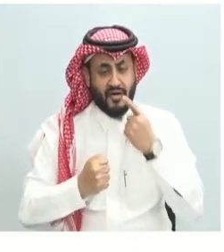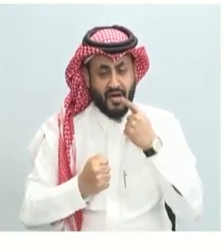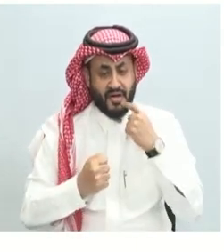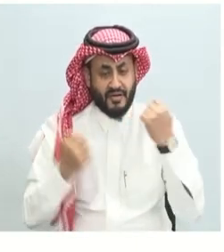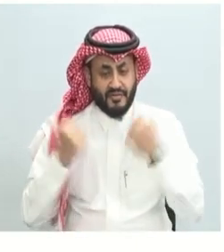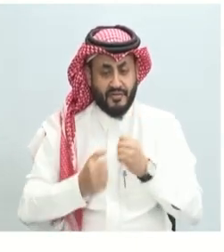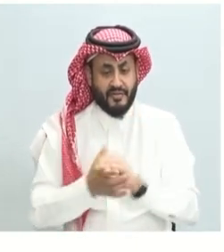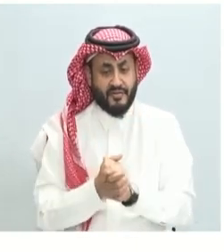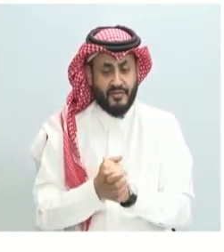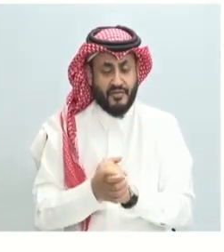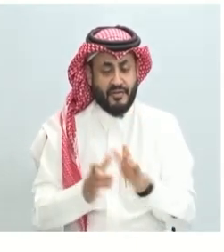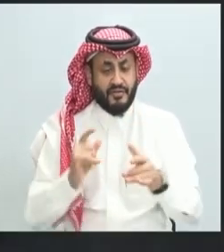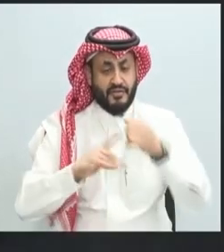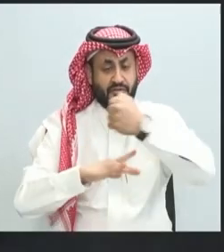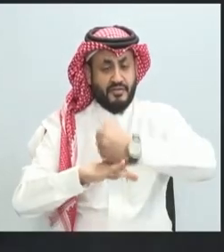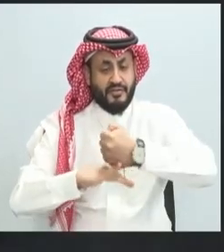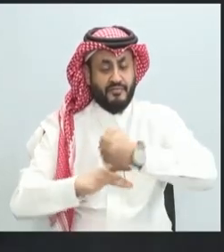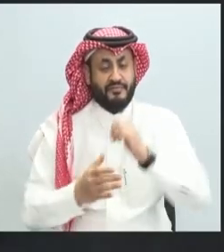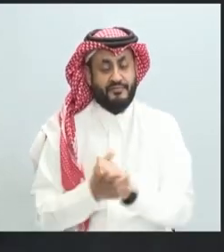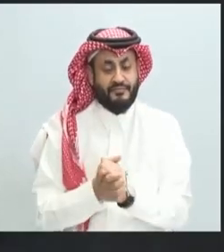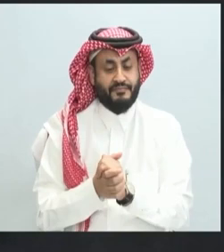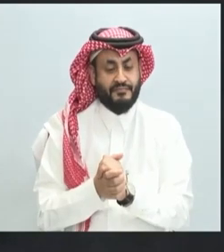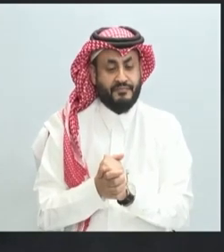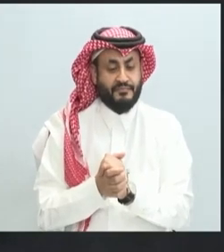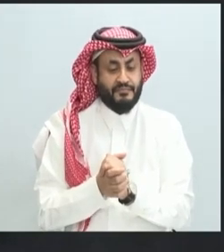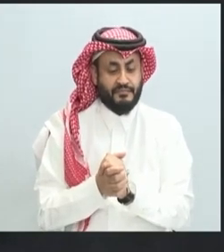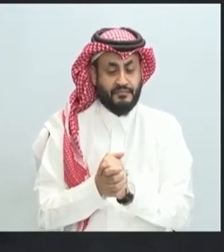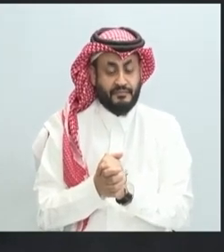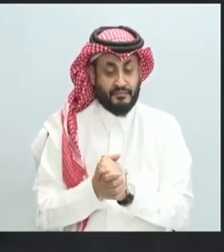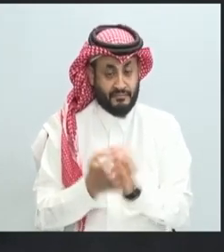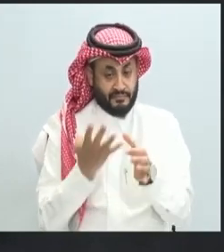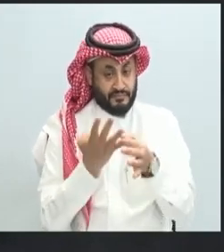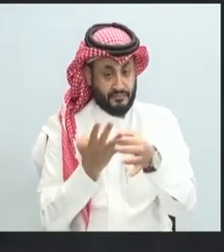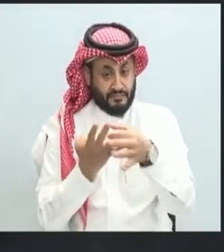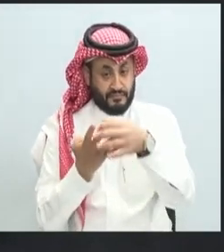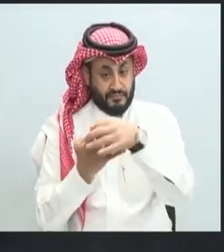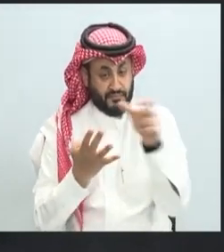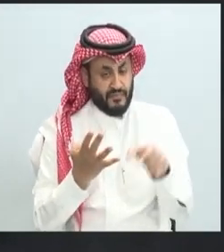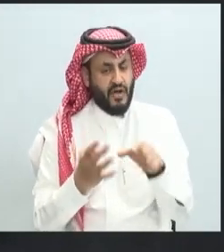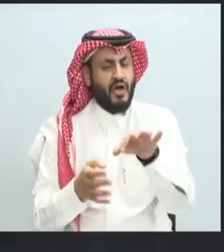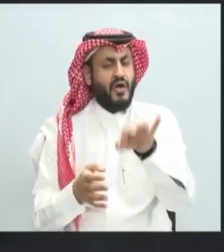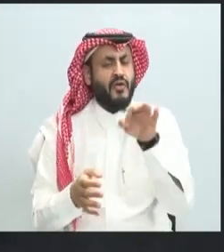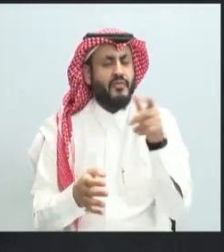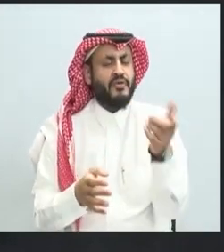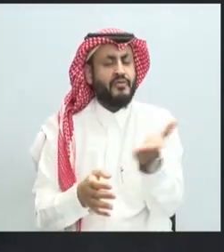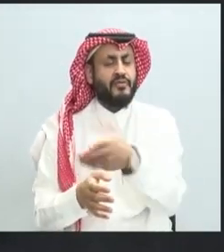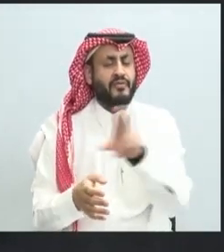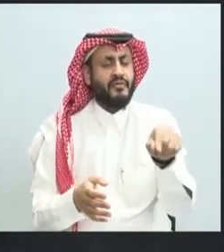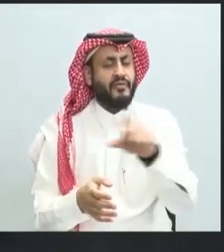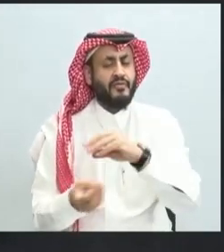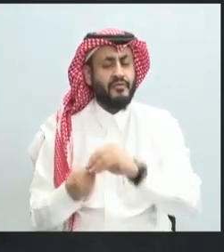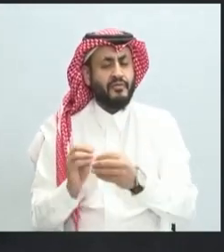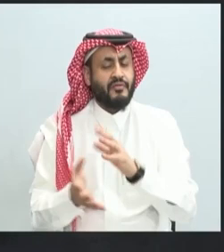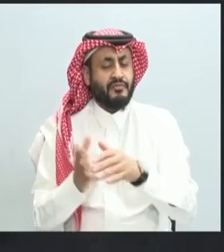red jacket and sitting. So from the four people you have on the book, can you see